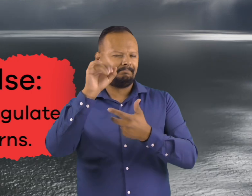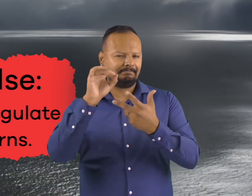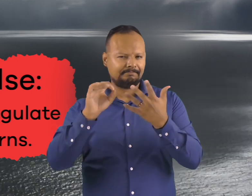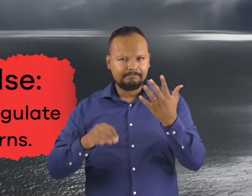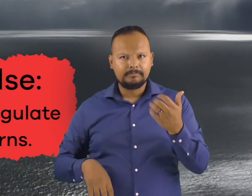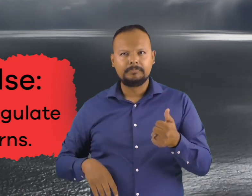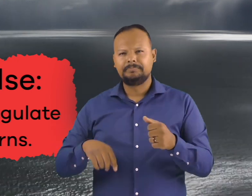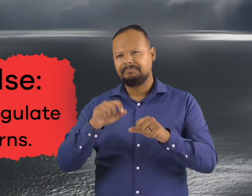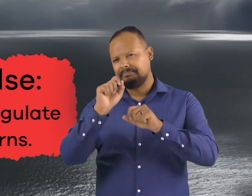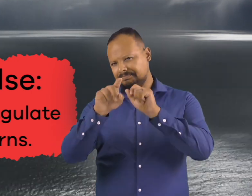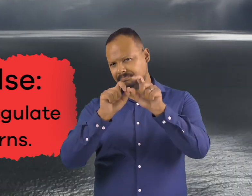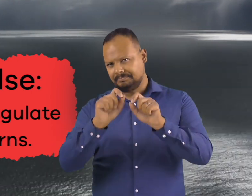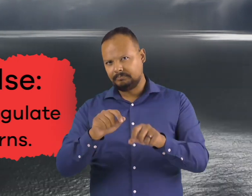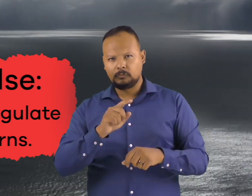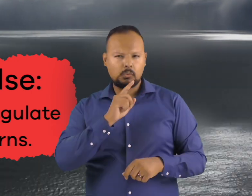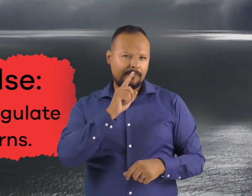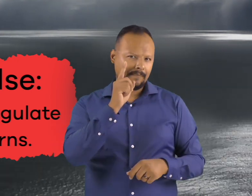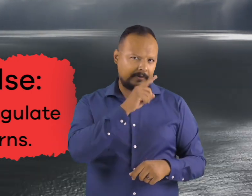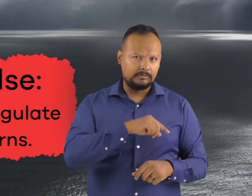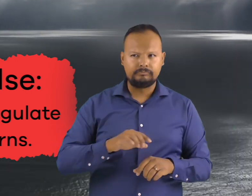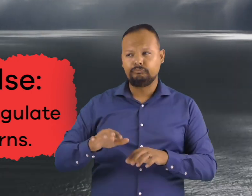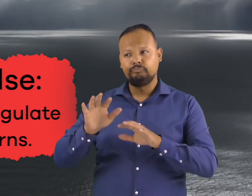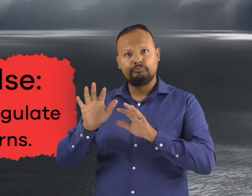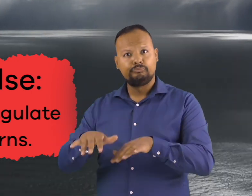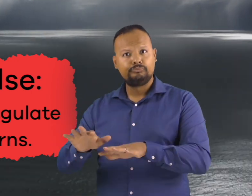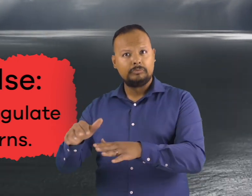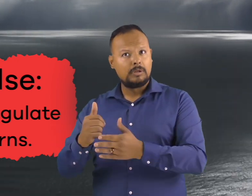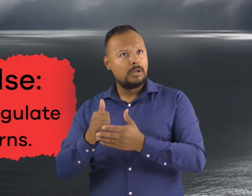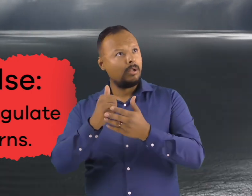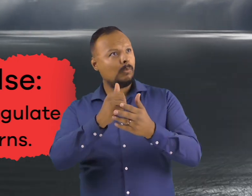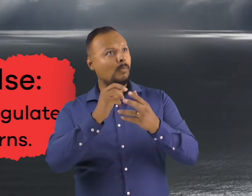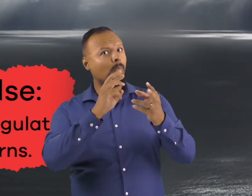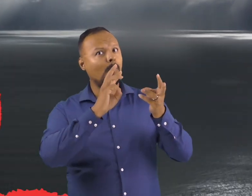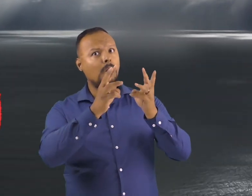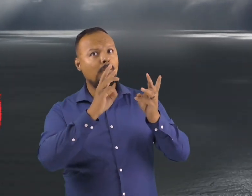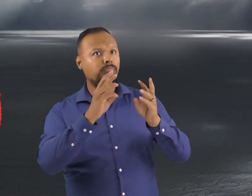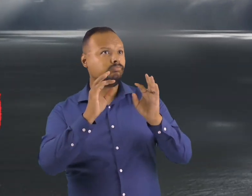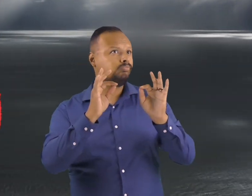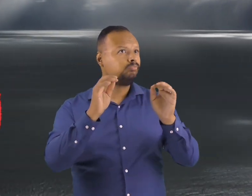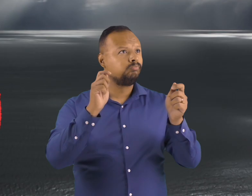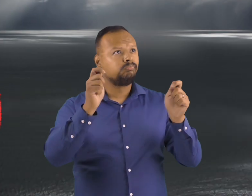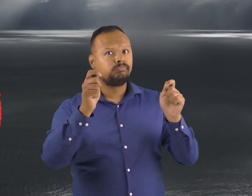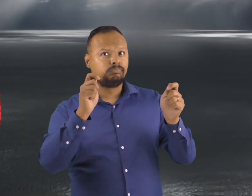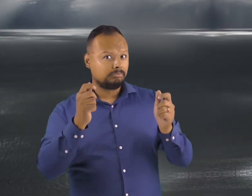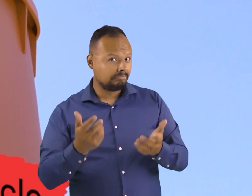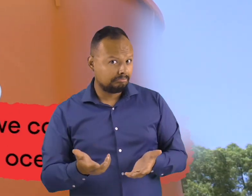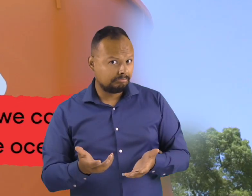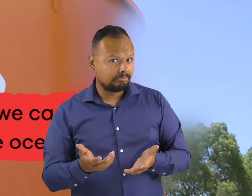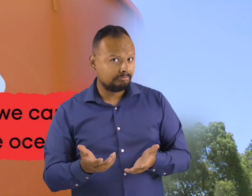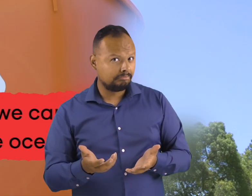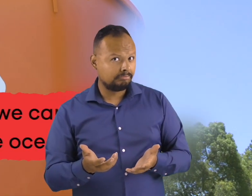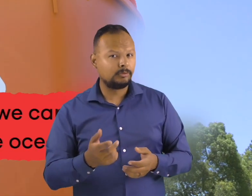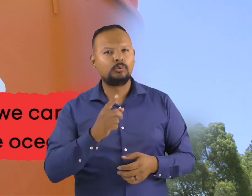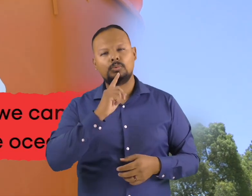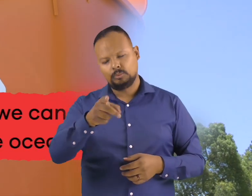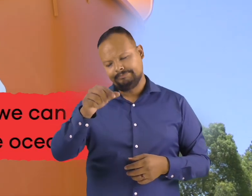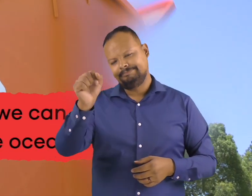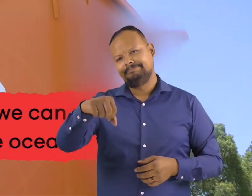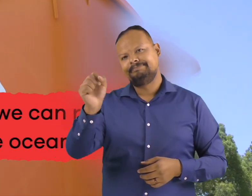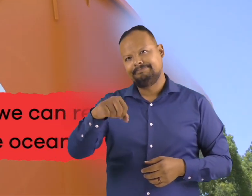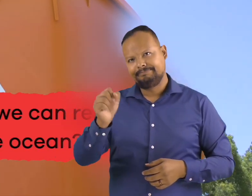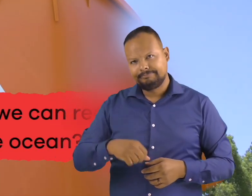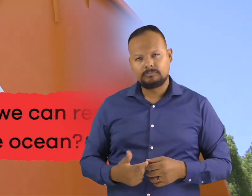Oceans help to regulate weather patterns. True. What is